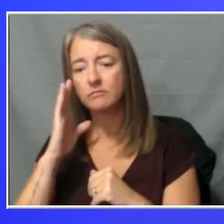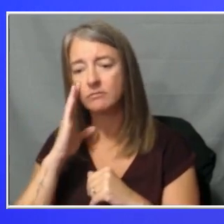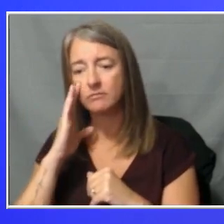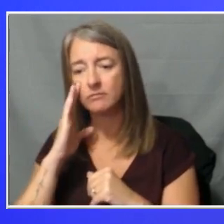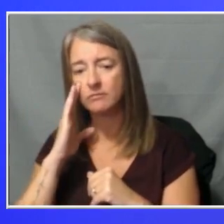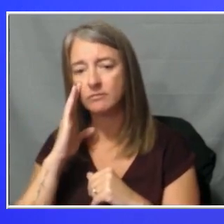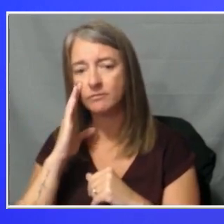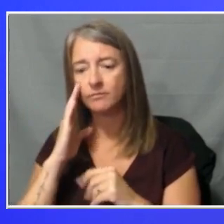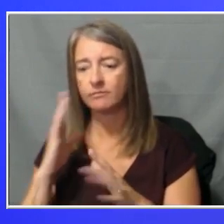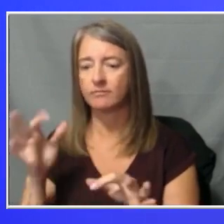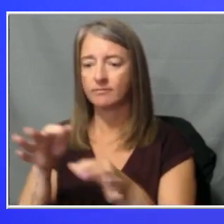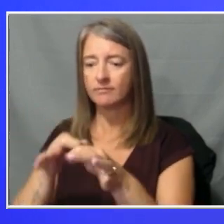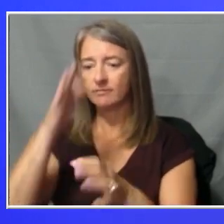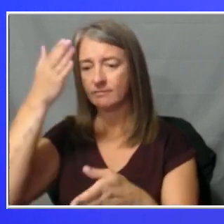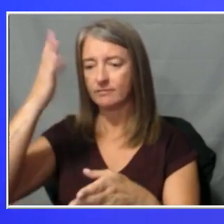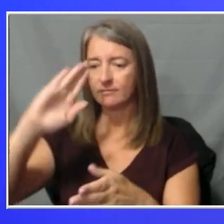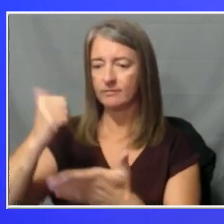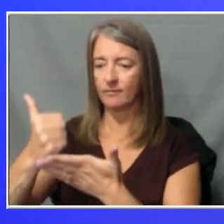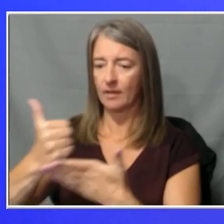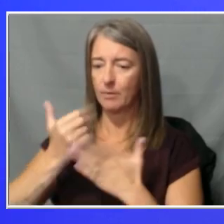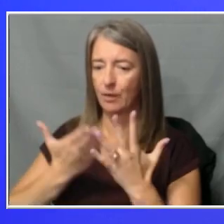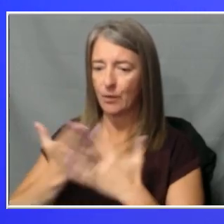my faith in God for helping me get through it all.